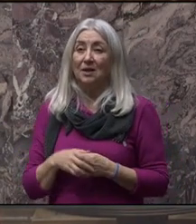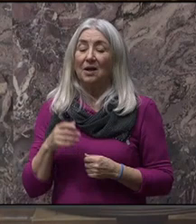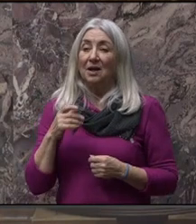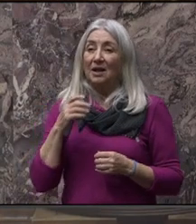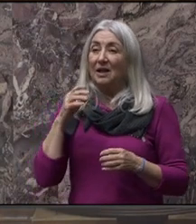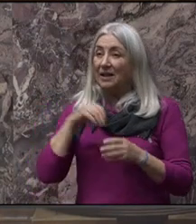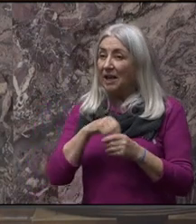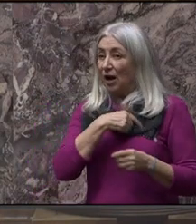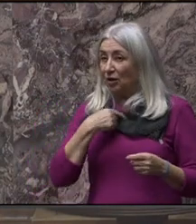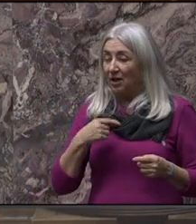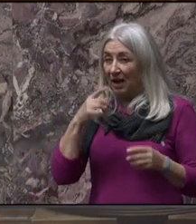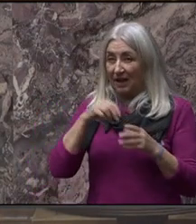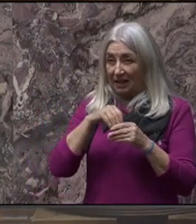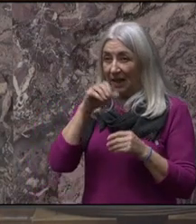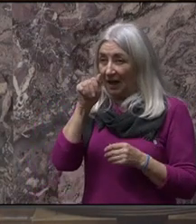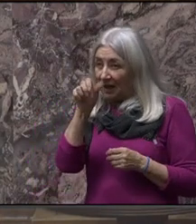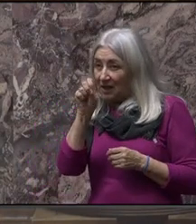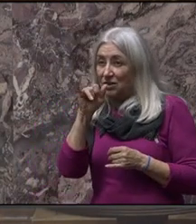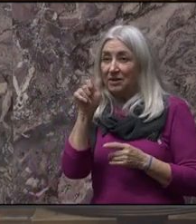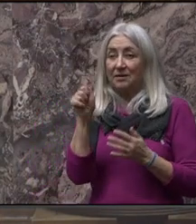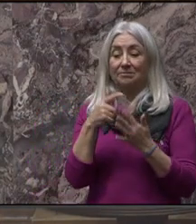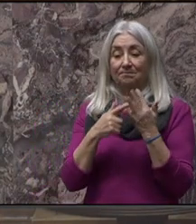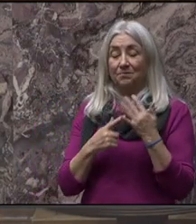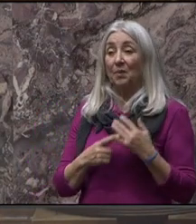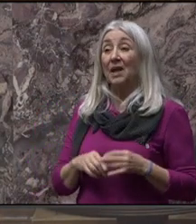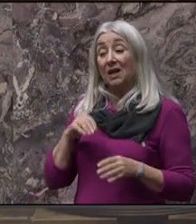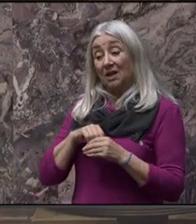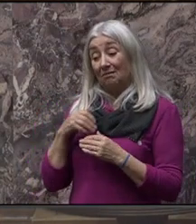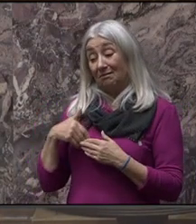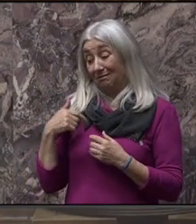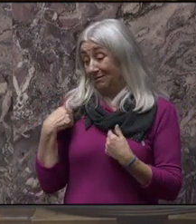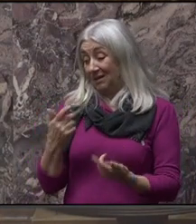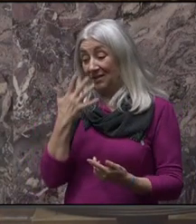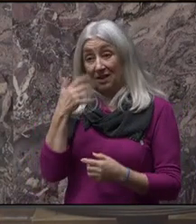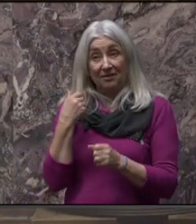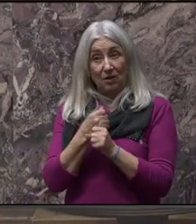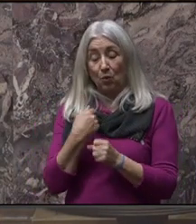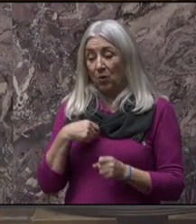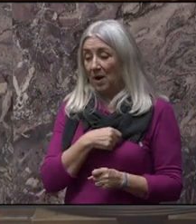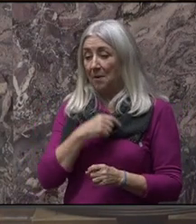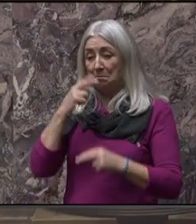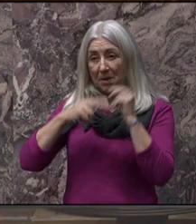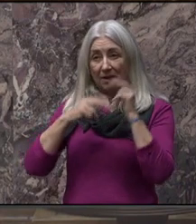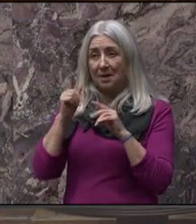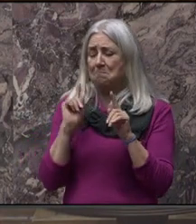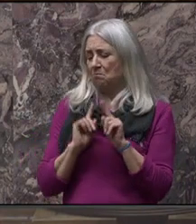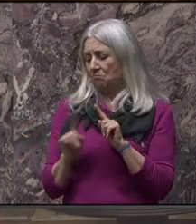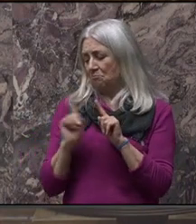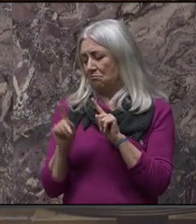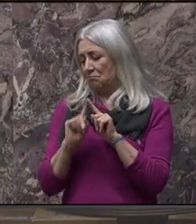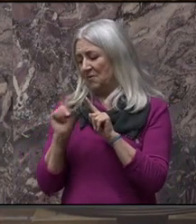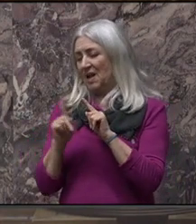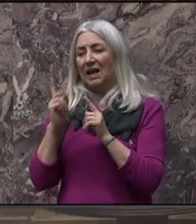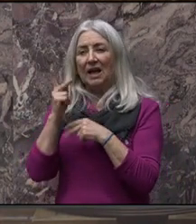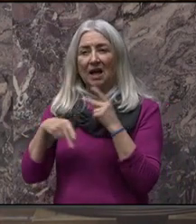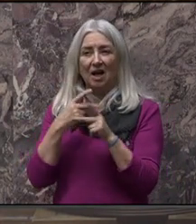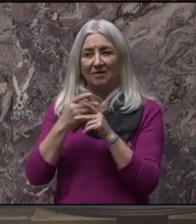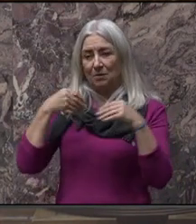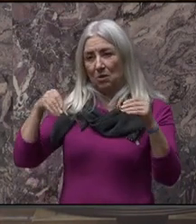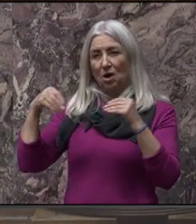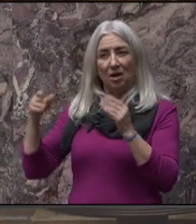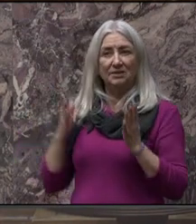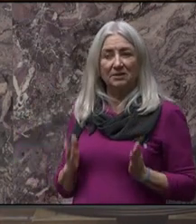new customers. In 5 years, your government has built Canada's most diverse markets with 40% of